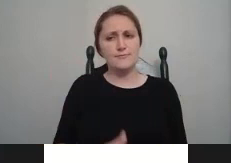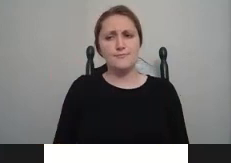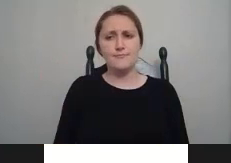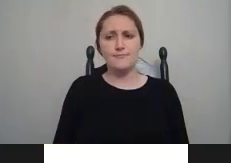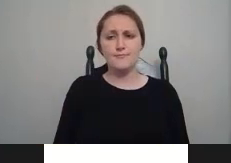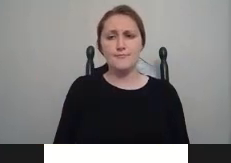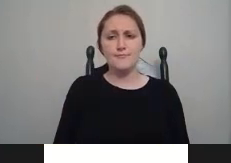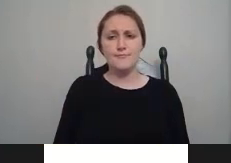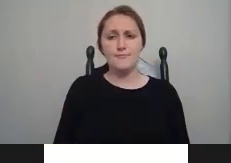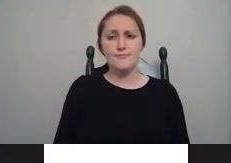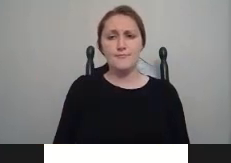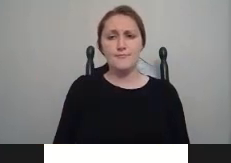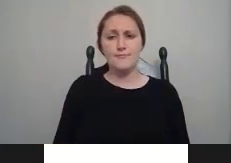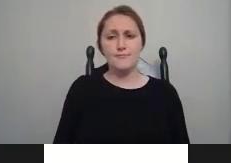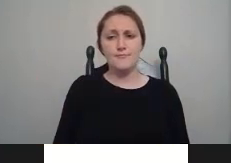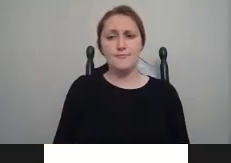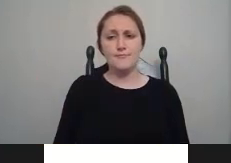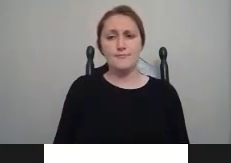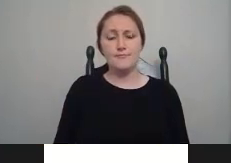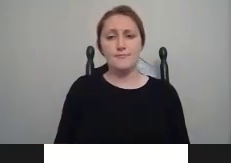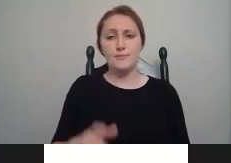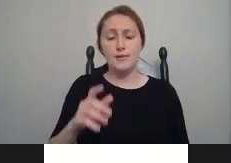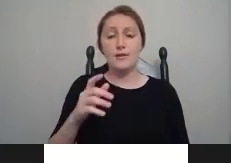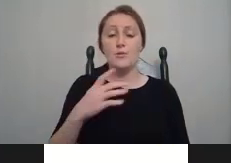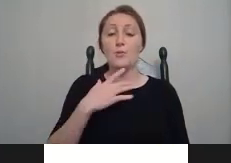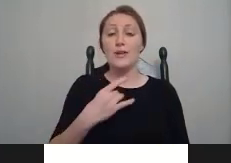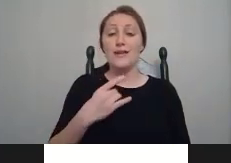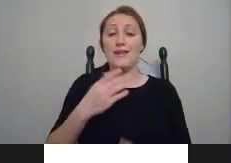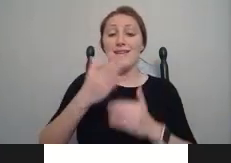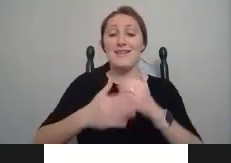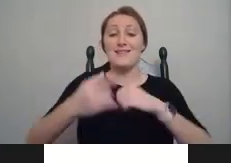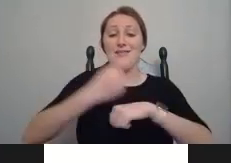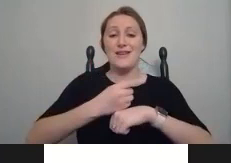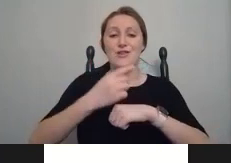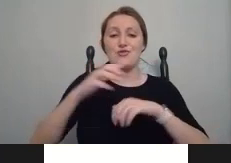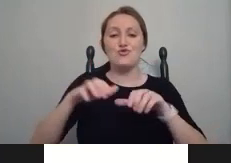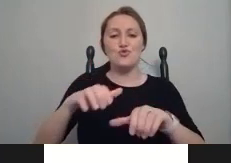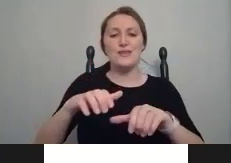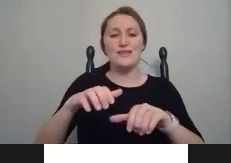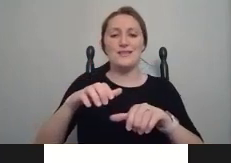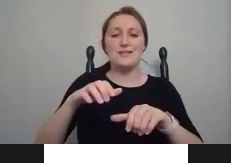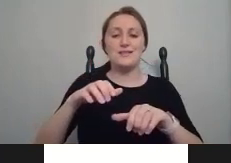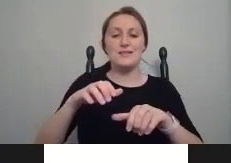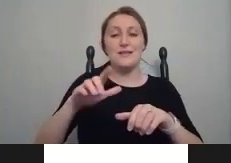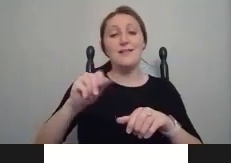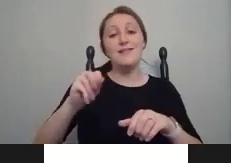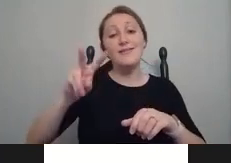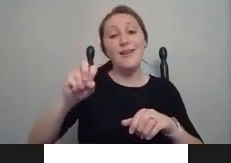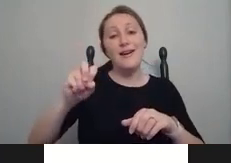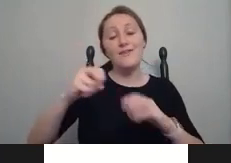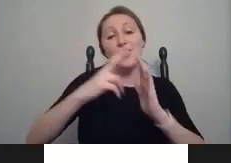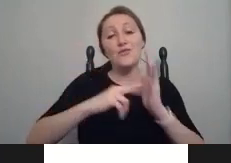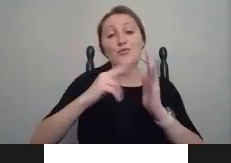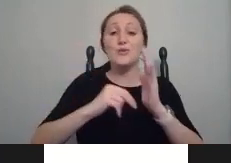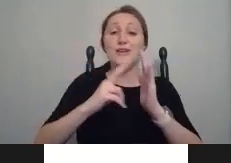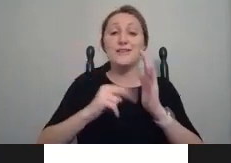We like ECE ending their day with a read aloud, a live read aloud. That's where we are with that. So